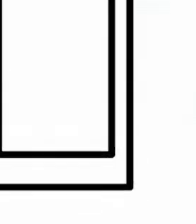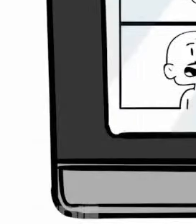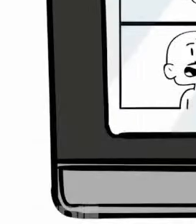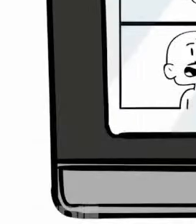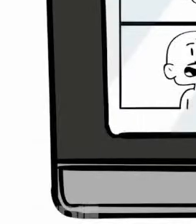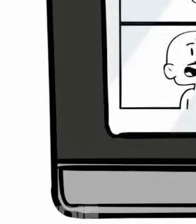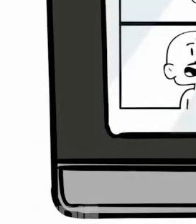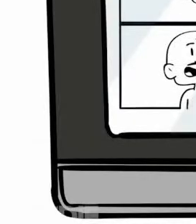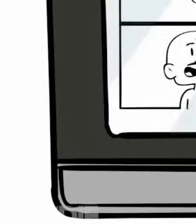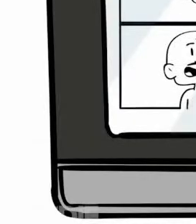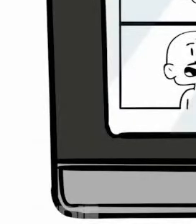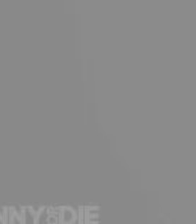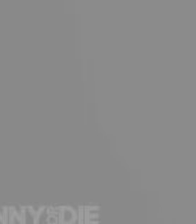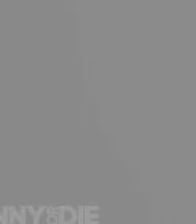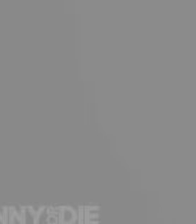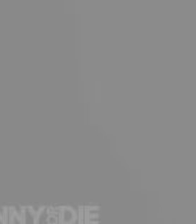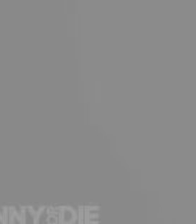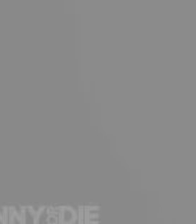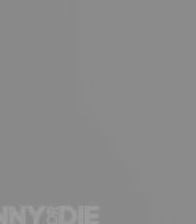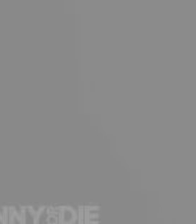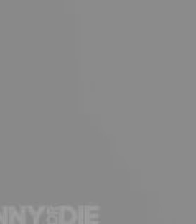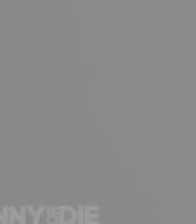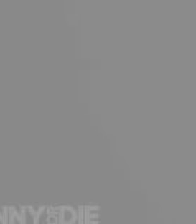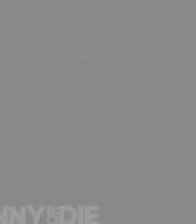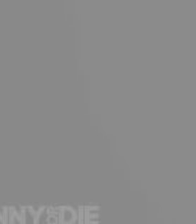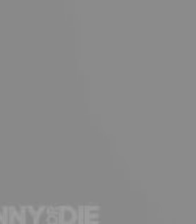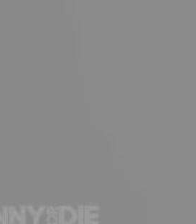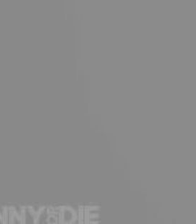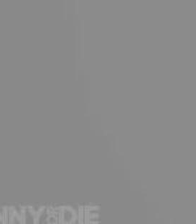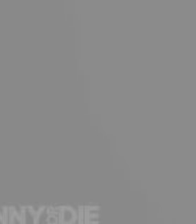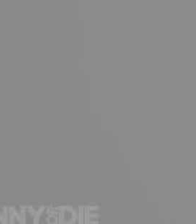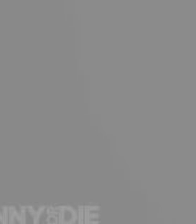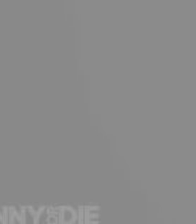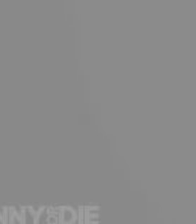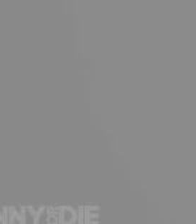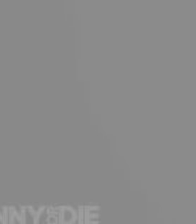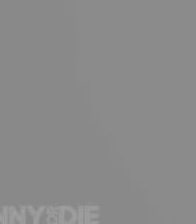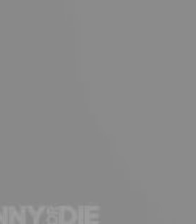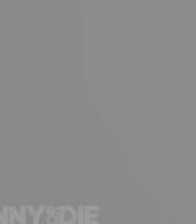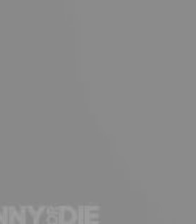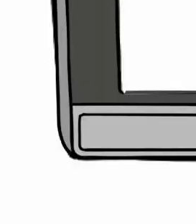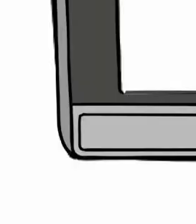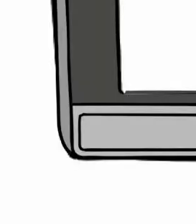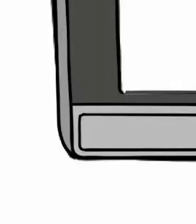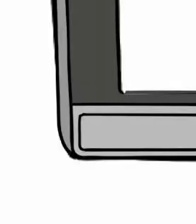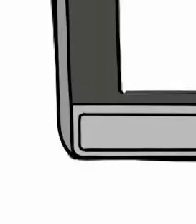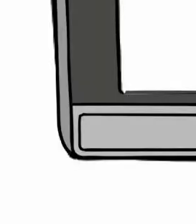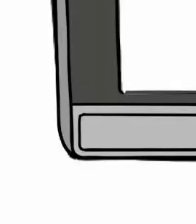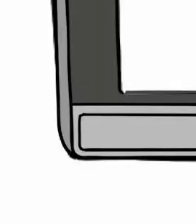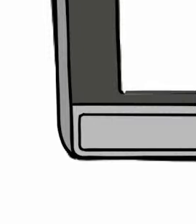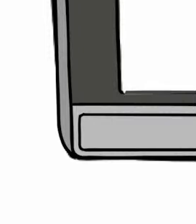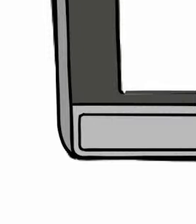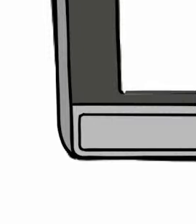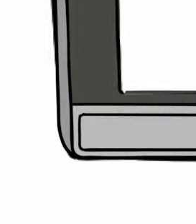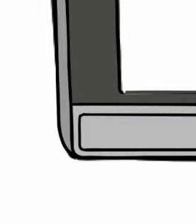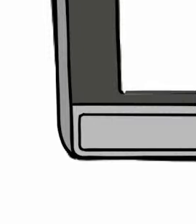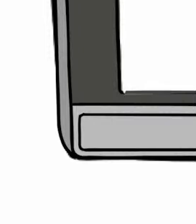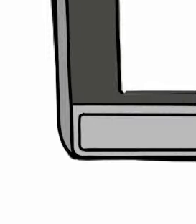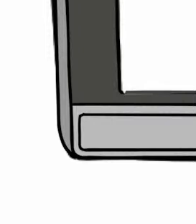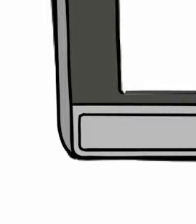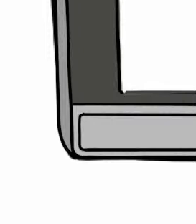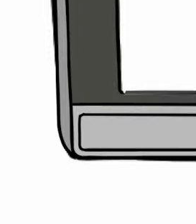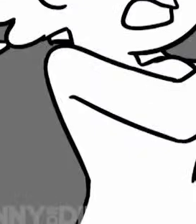hang out with friends online? Or watch another streaming show that you can't believe you're watching, but you're still